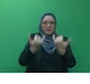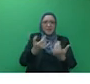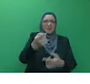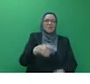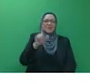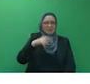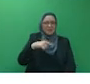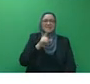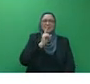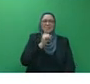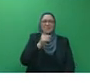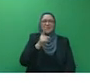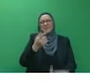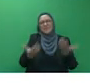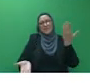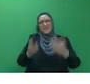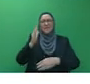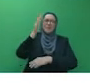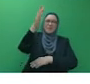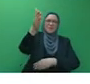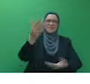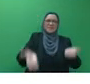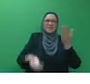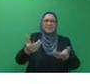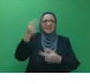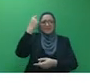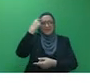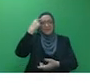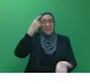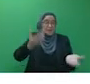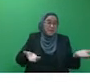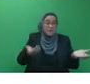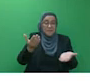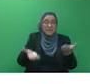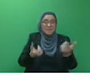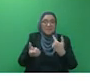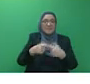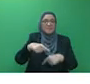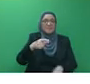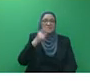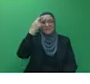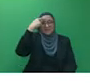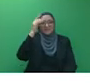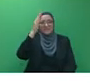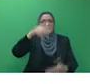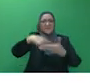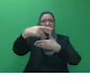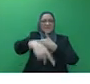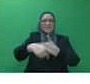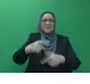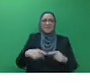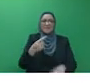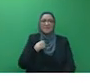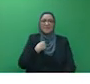this a thought and so we'll take this for the future but uh having said that uh i know like you said you have to adapt is there any